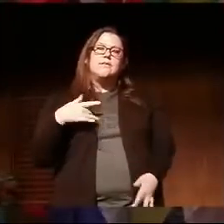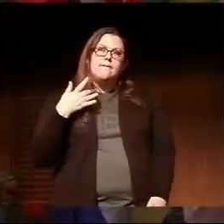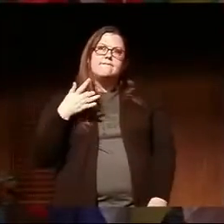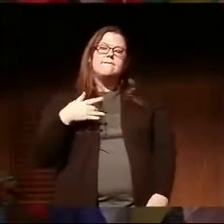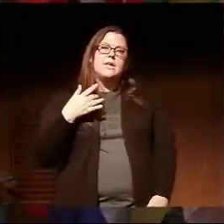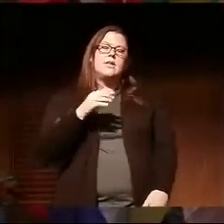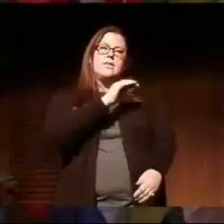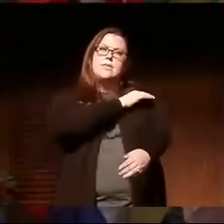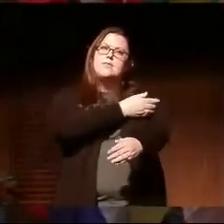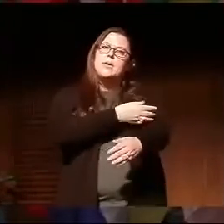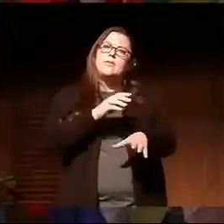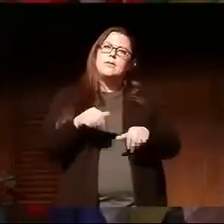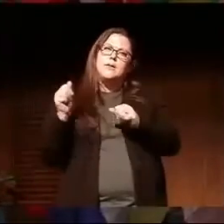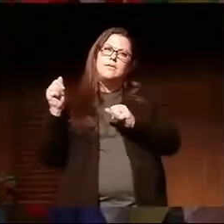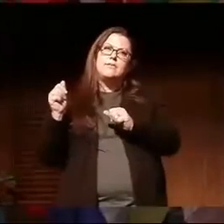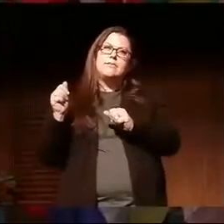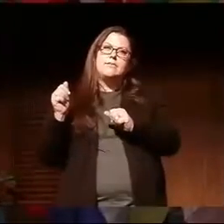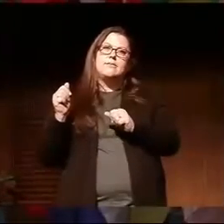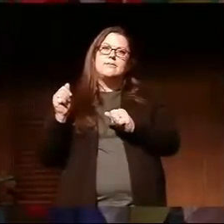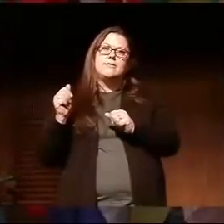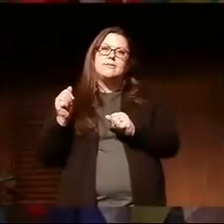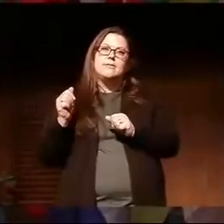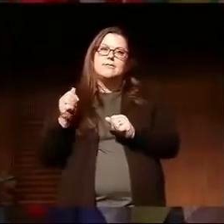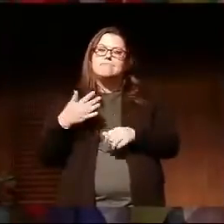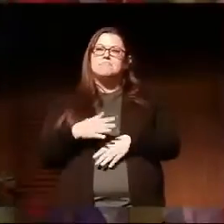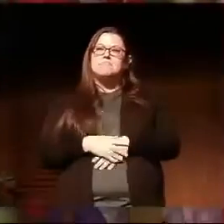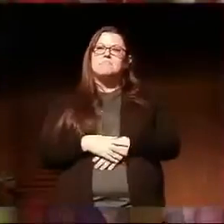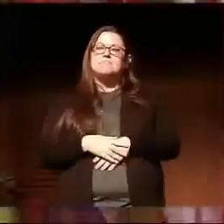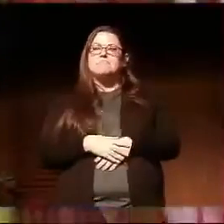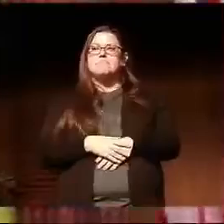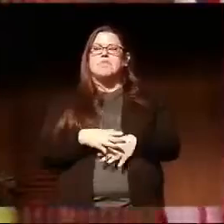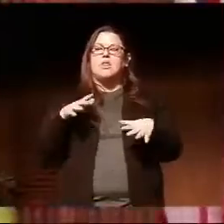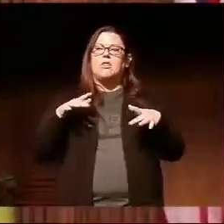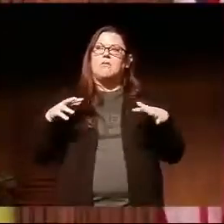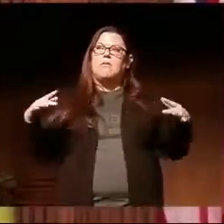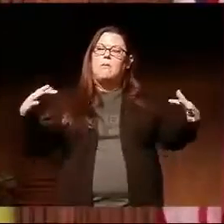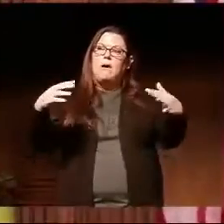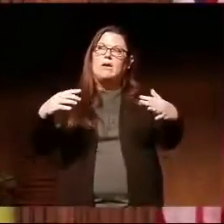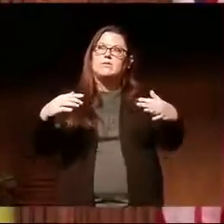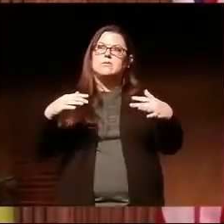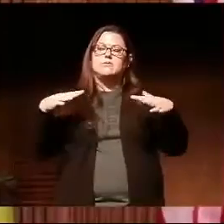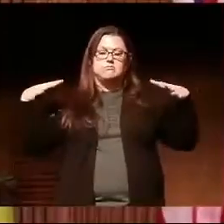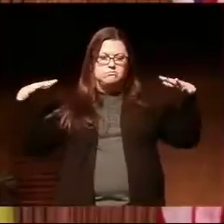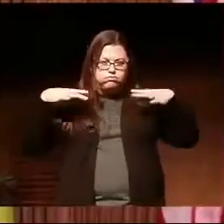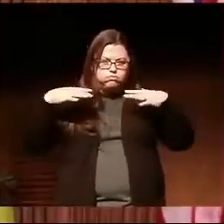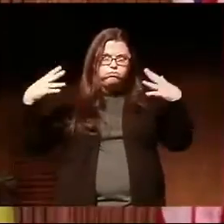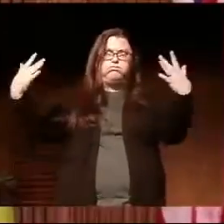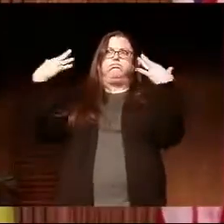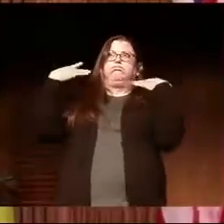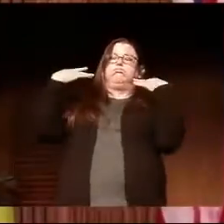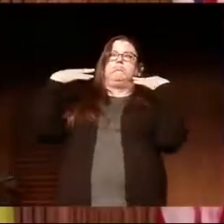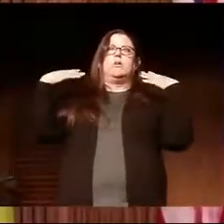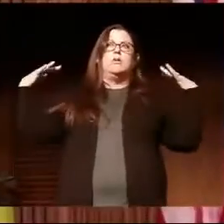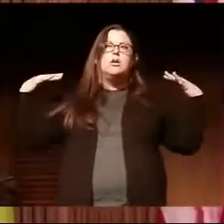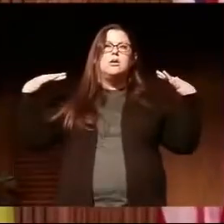are incredulous, Lord. Crowds are pressing in, and everyone's touching you. What do you mean someone touched me?